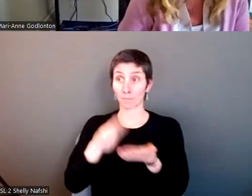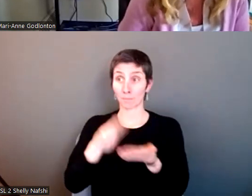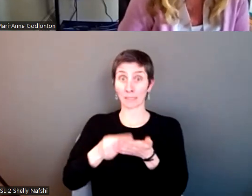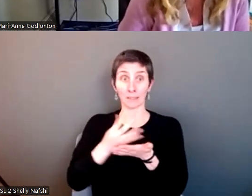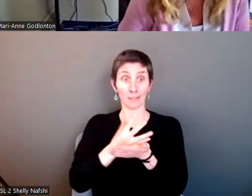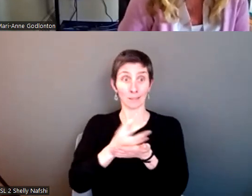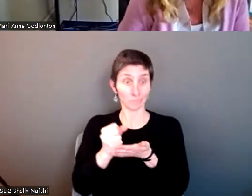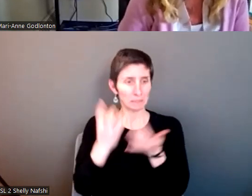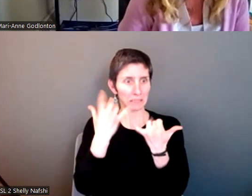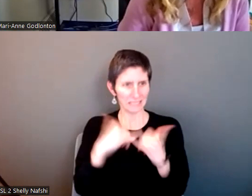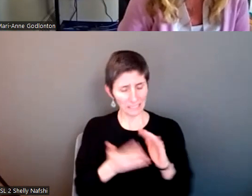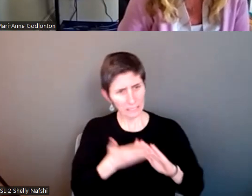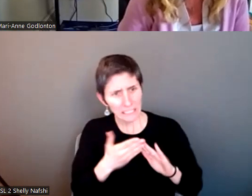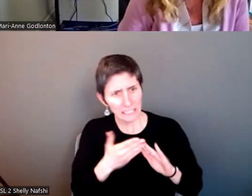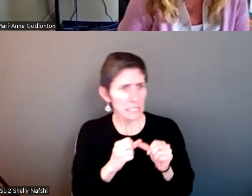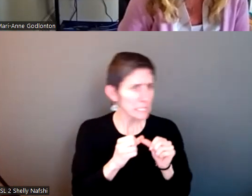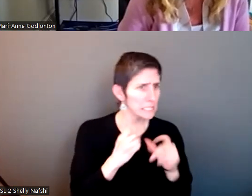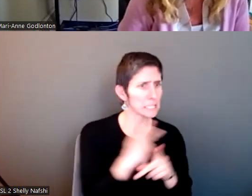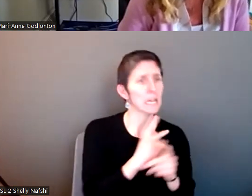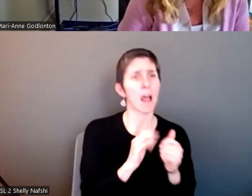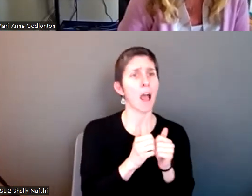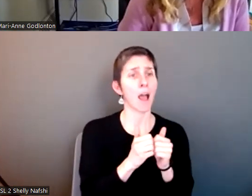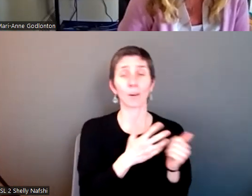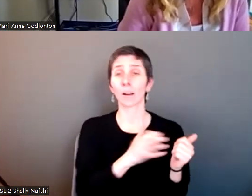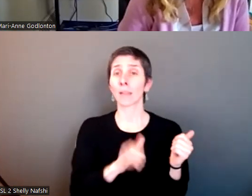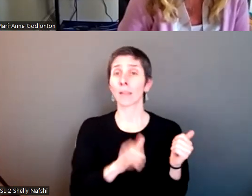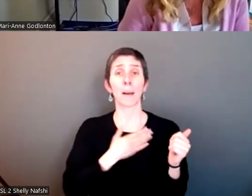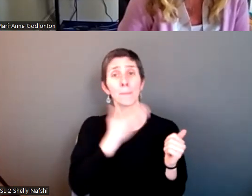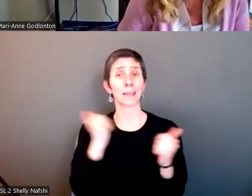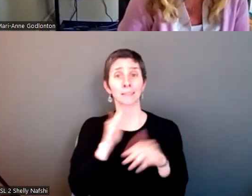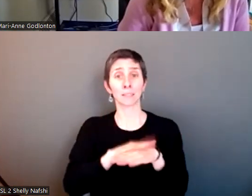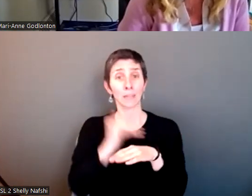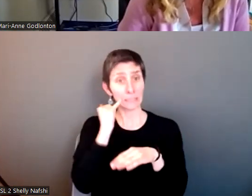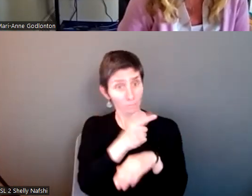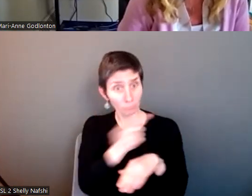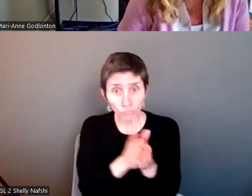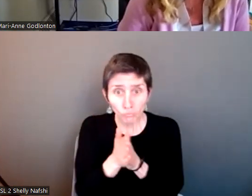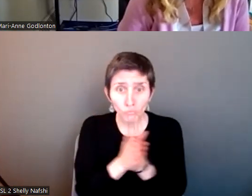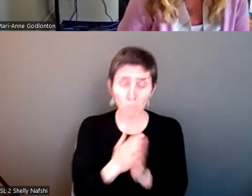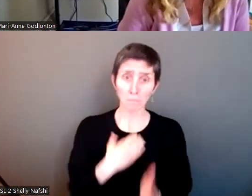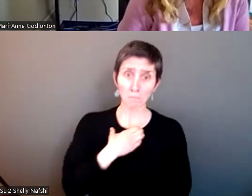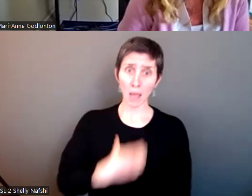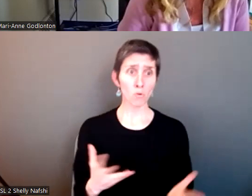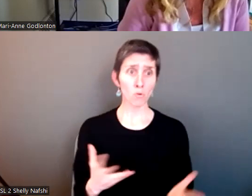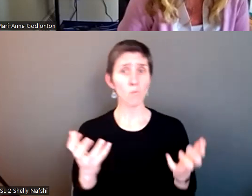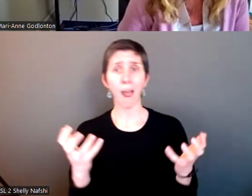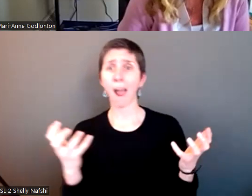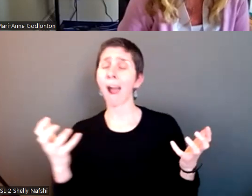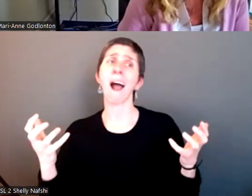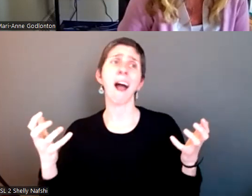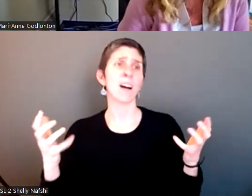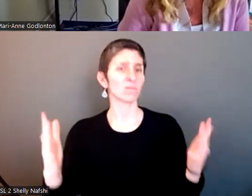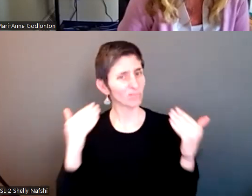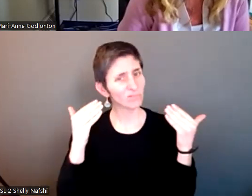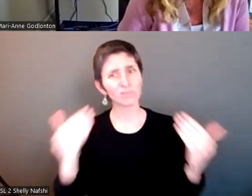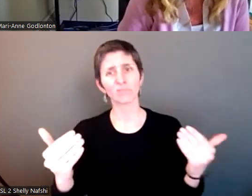to make it happen. So that would be my best advice, is if you're interested and passionate and want to make this happen, then